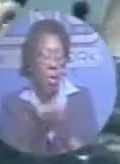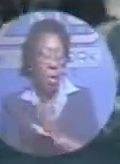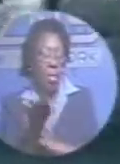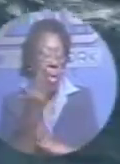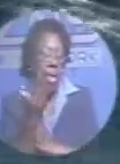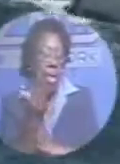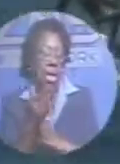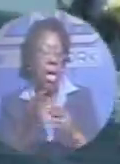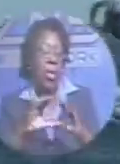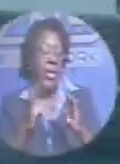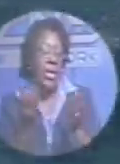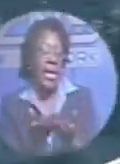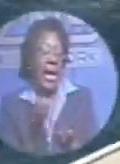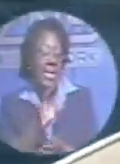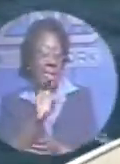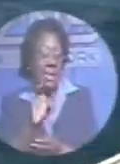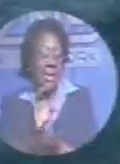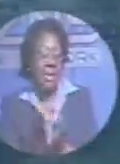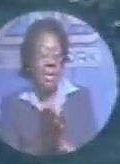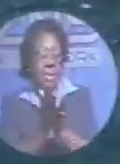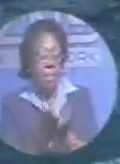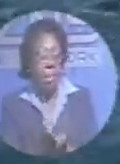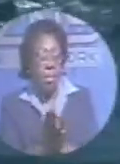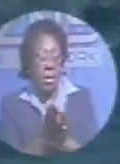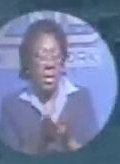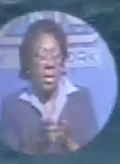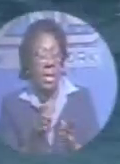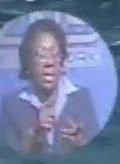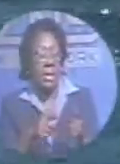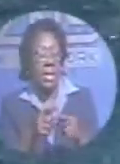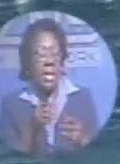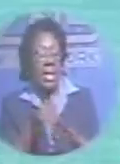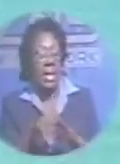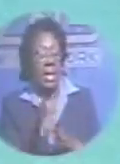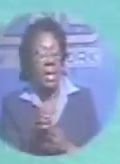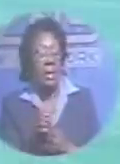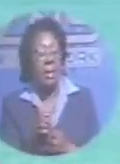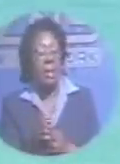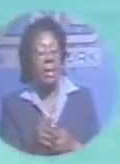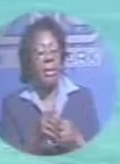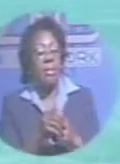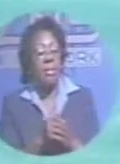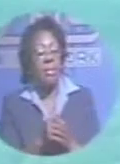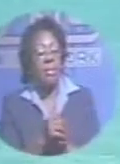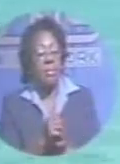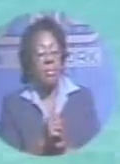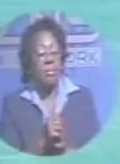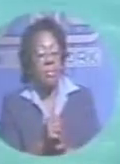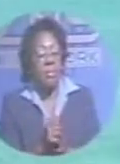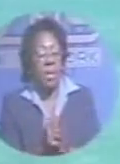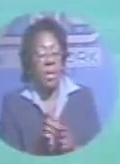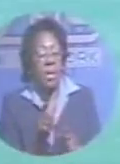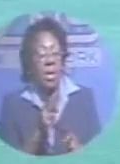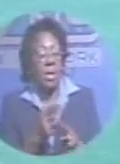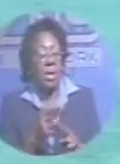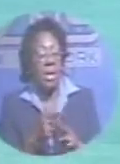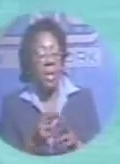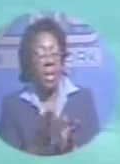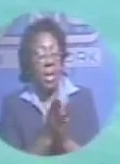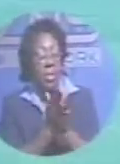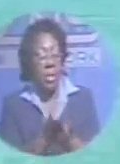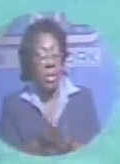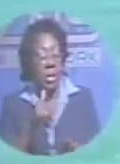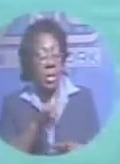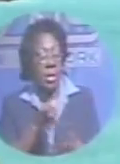competition. You'll see Revelation 319, Dream Gal, San Sally, Sweet Lassie, Lady Eunice, Sweet Island Gal, ASU Draw